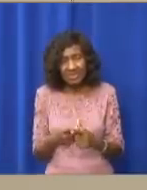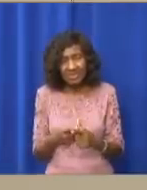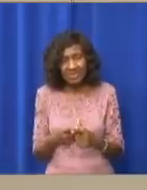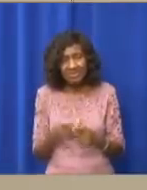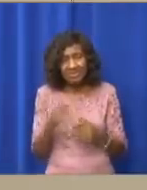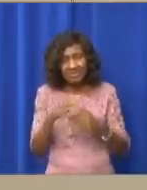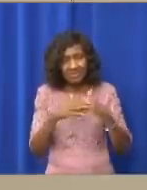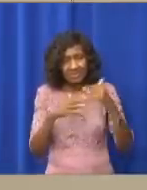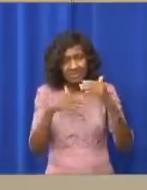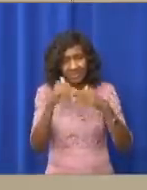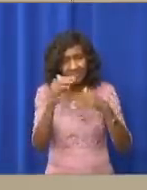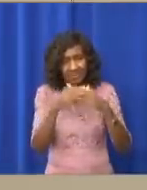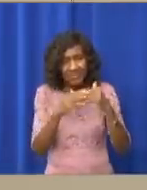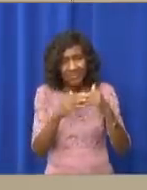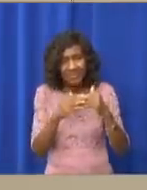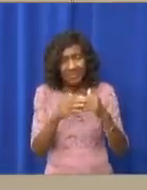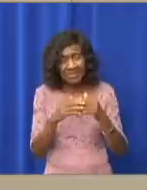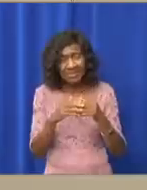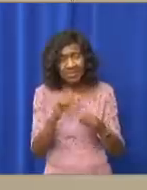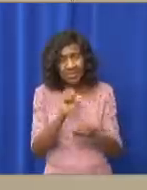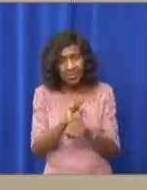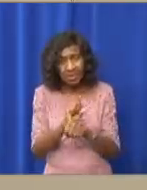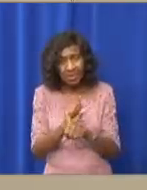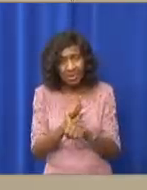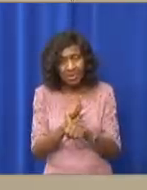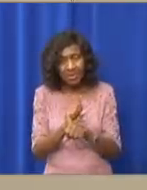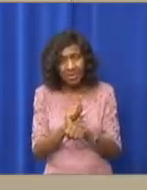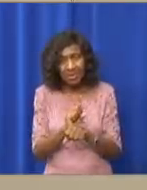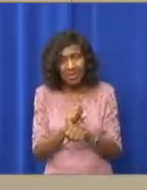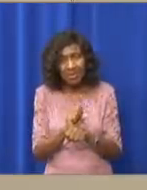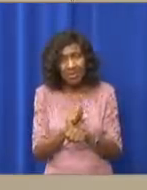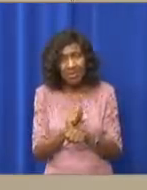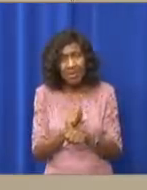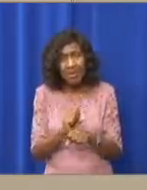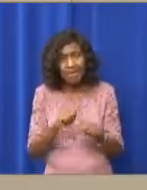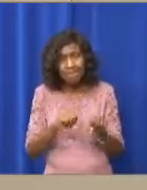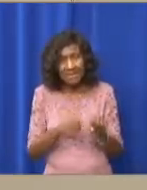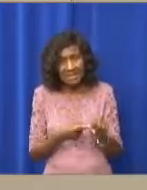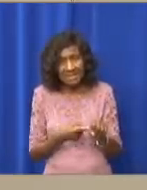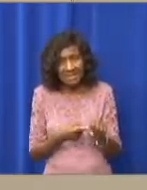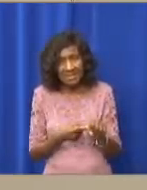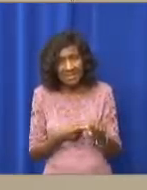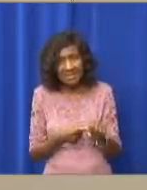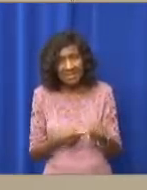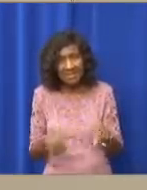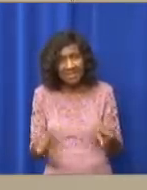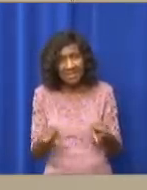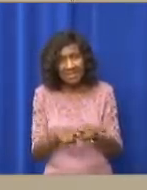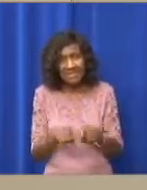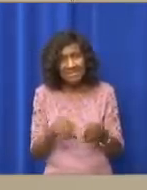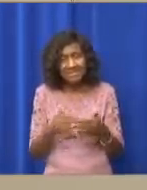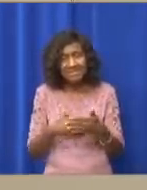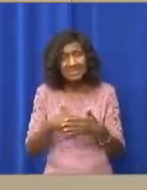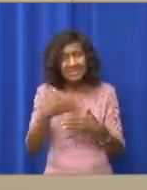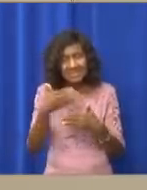this second group, commercial and multifamily projects, could begin as early as next